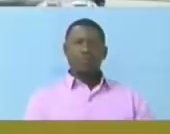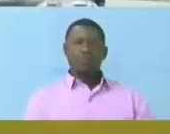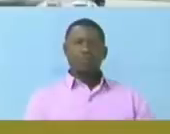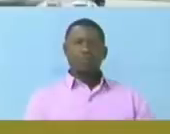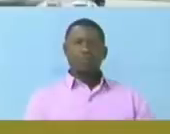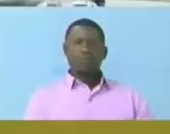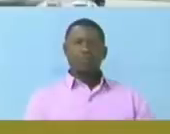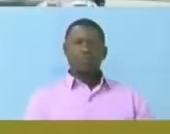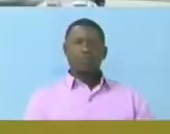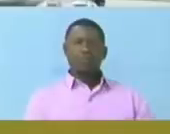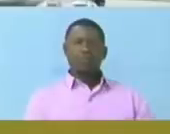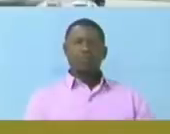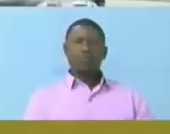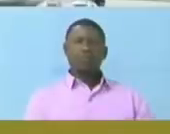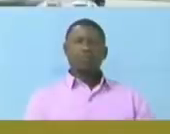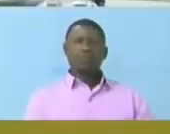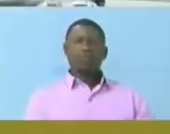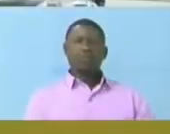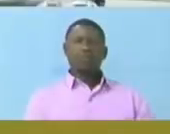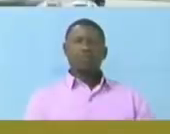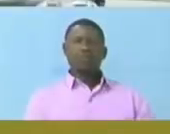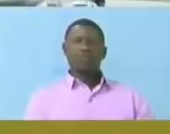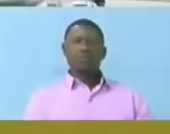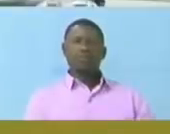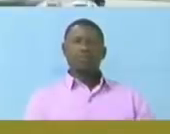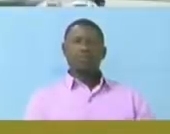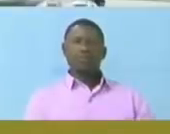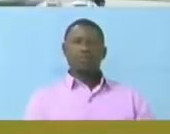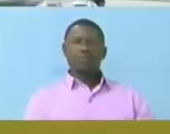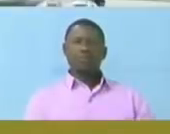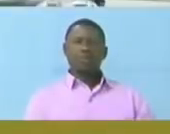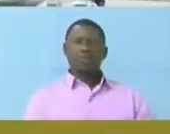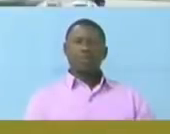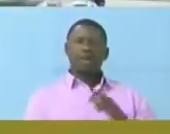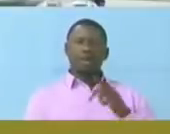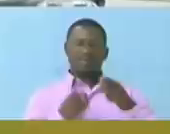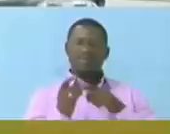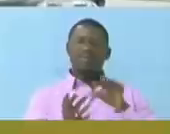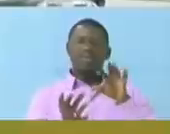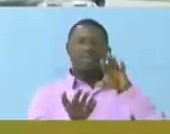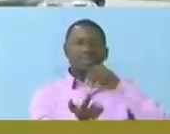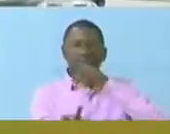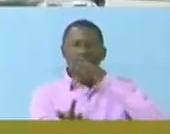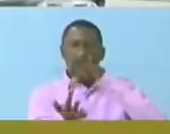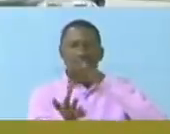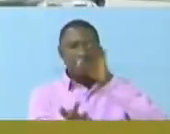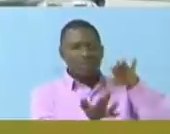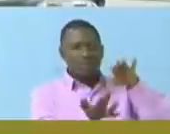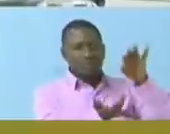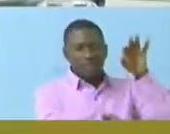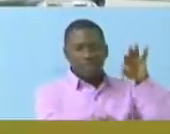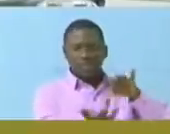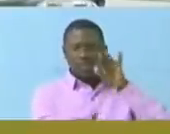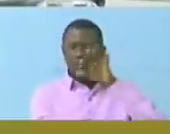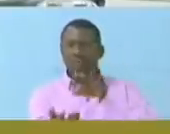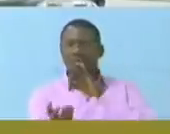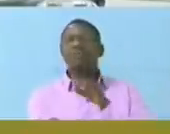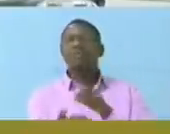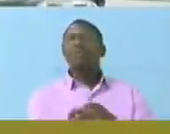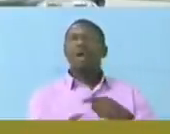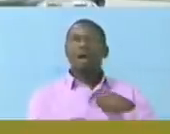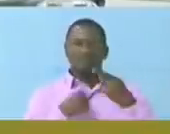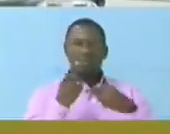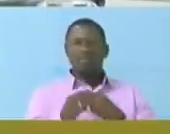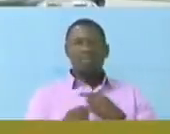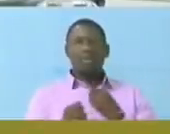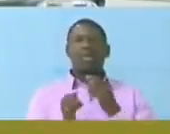free. He conducted the selection. And I said before their deployment, I want to